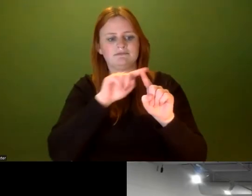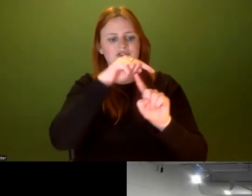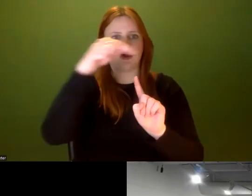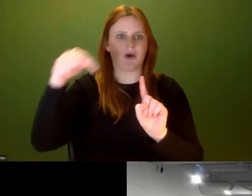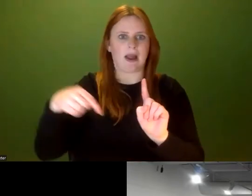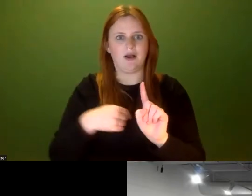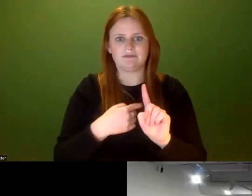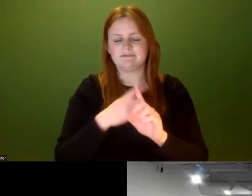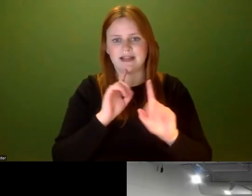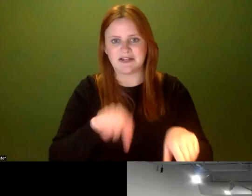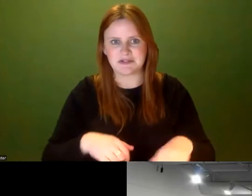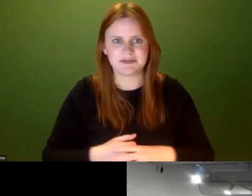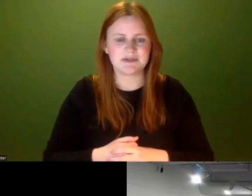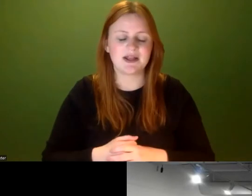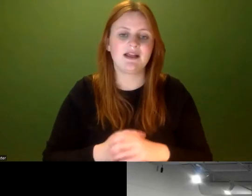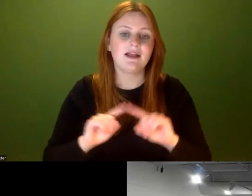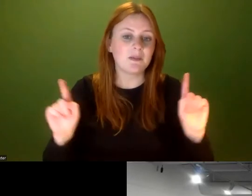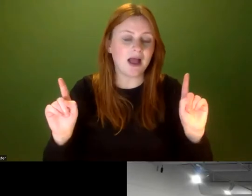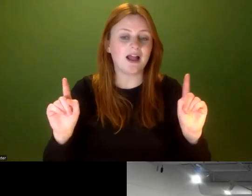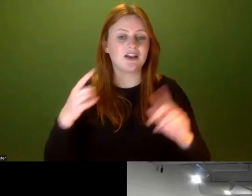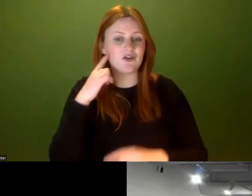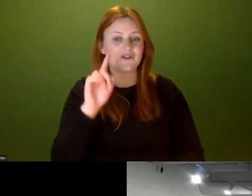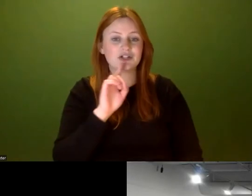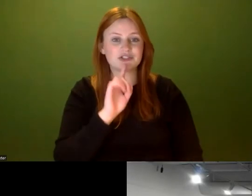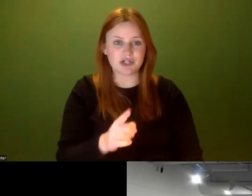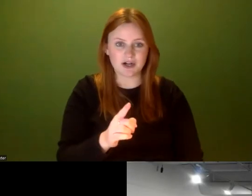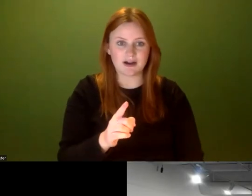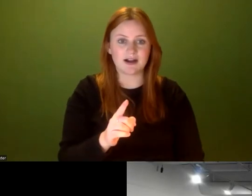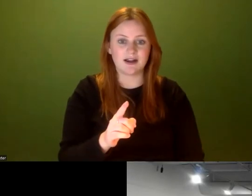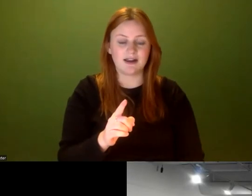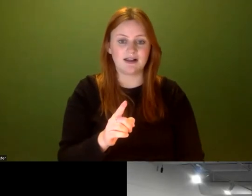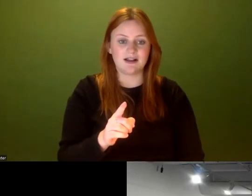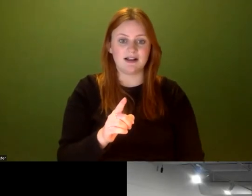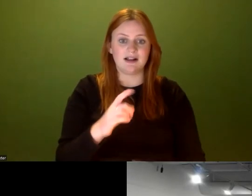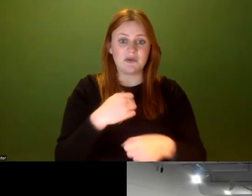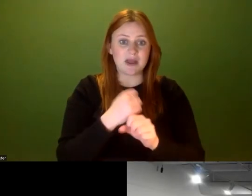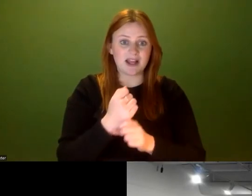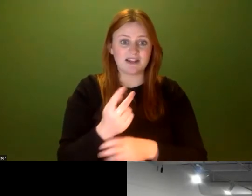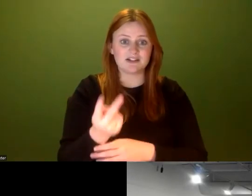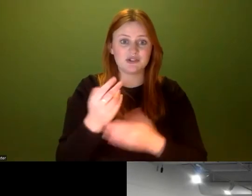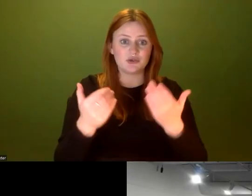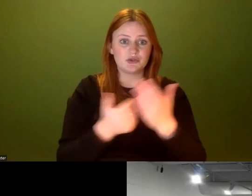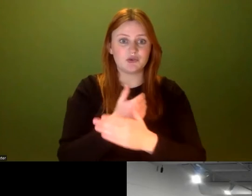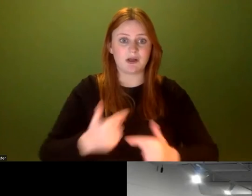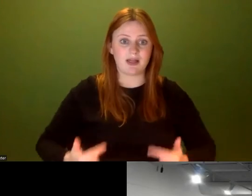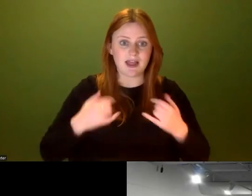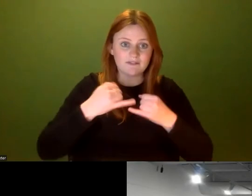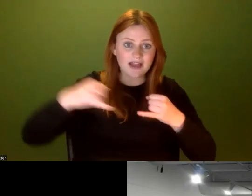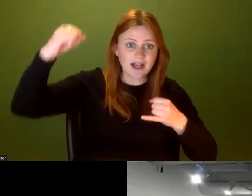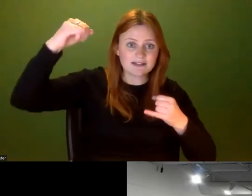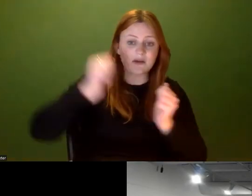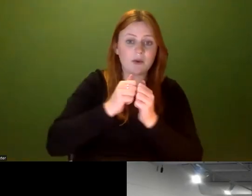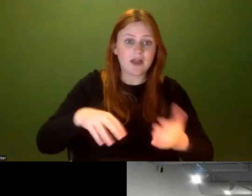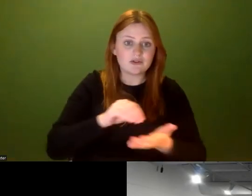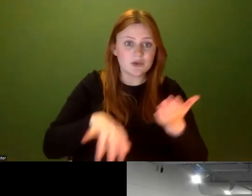say for sure, without a doubt, I could not have made 2 new lifelines without the